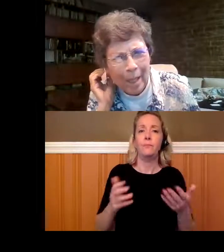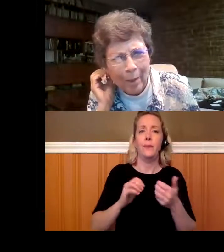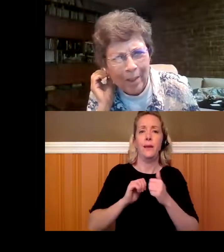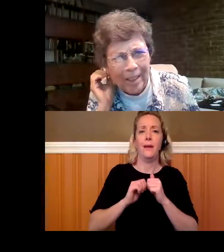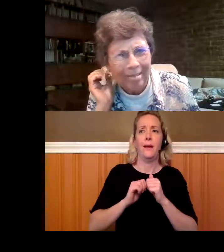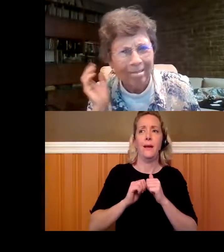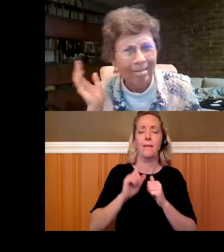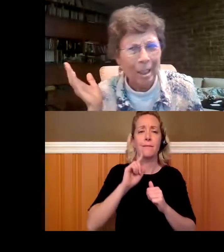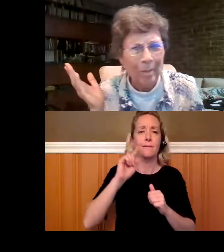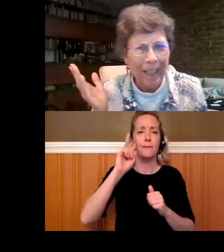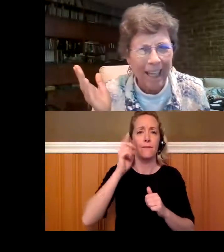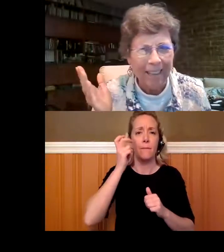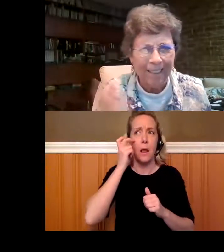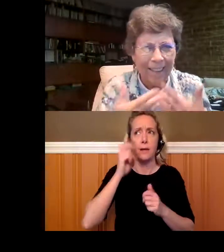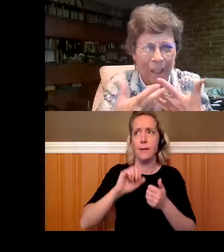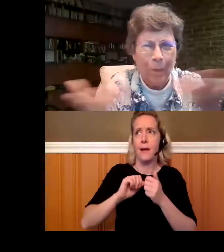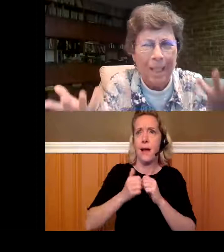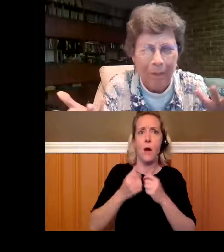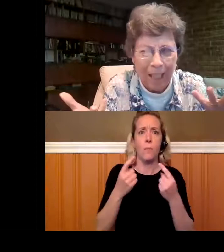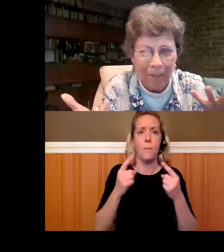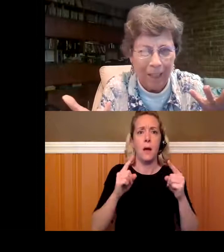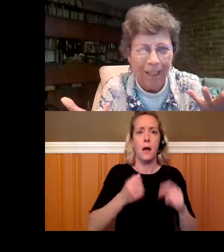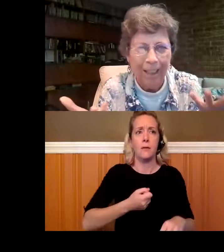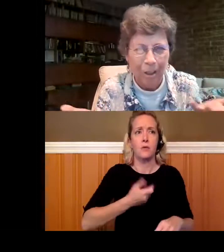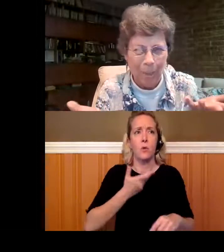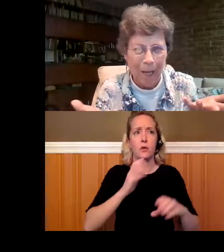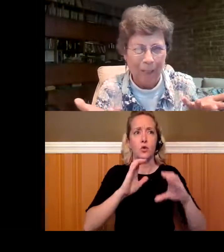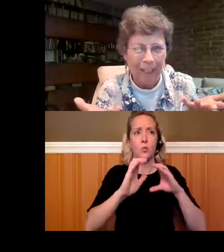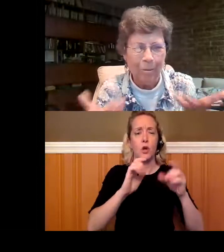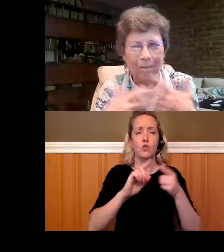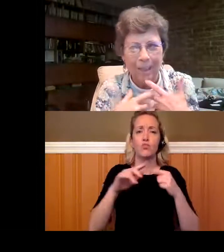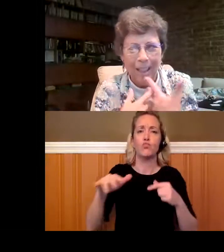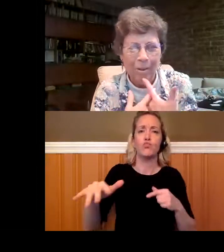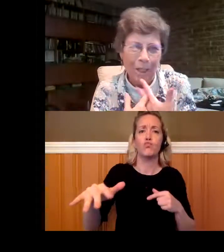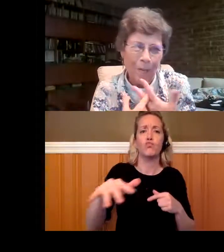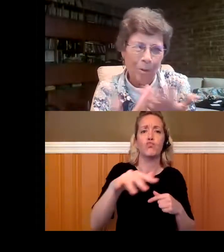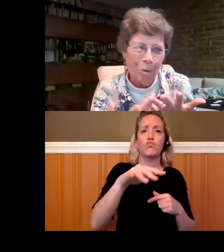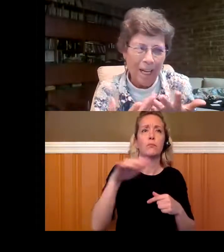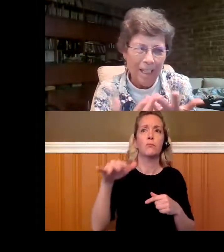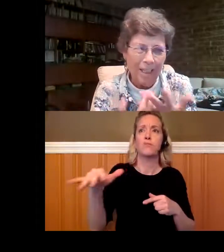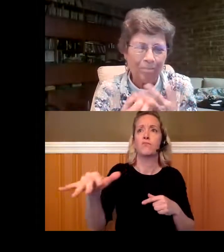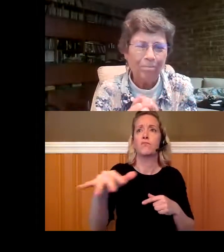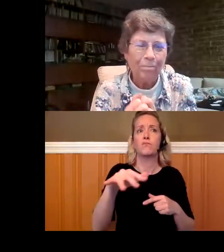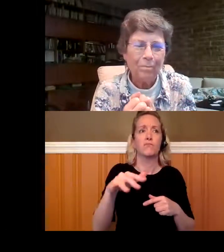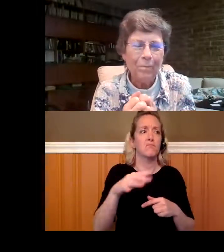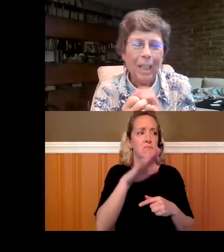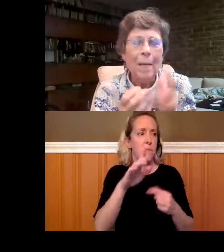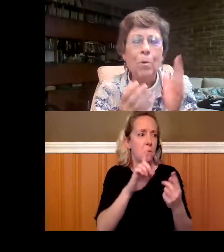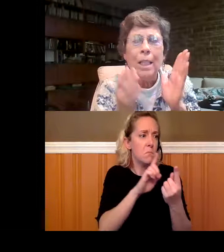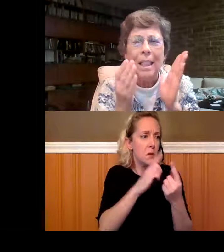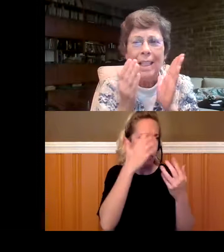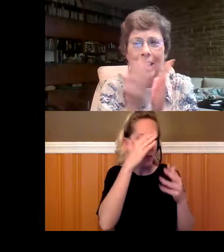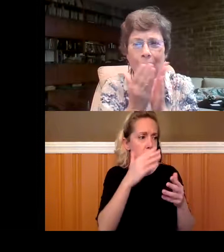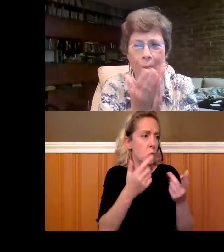person express themselves to the public? Well, there's a number of ways. And I'm going to list these